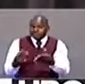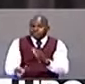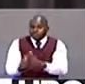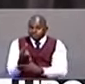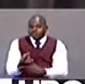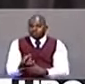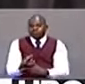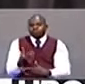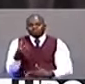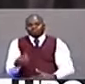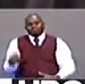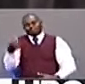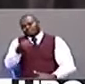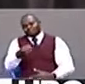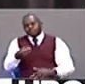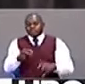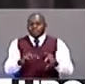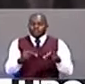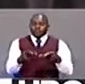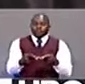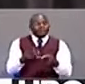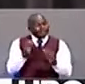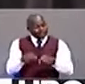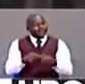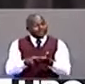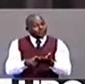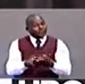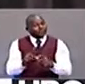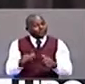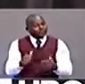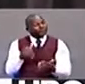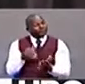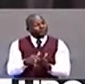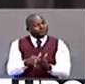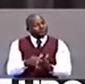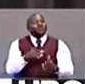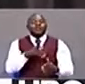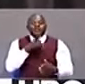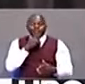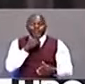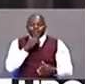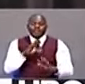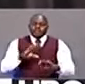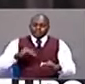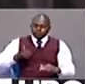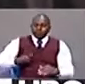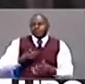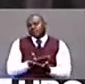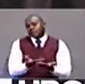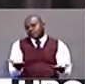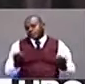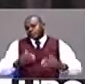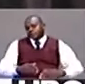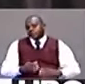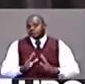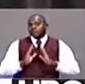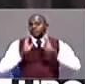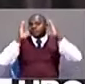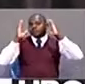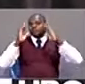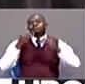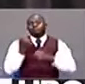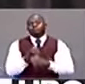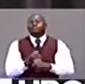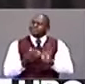hold big offices, will actually use it for the common man and woman? The Archbishop